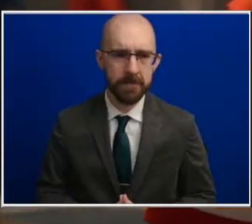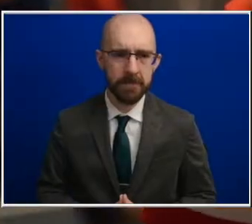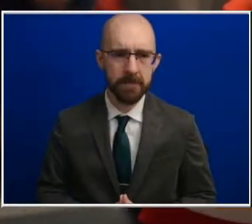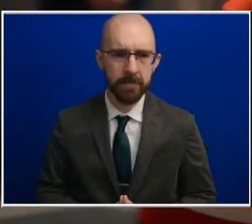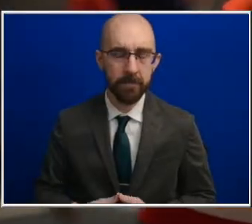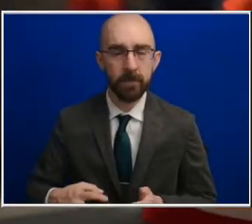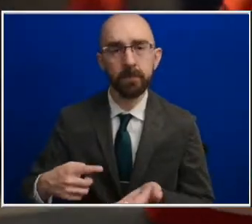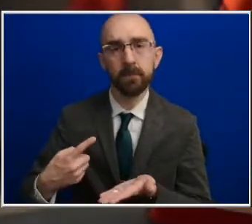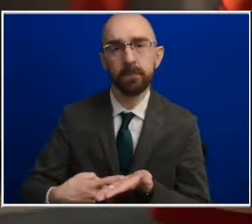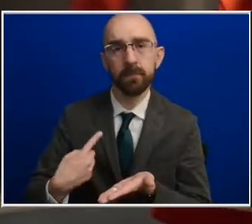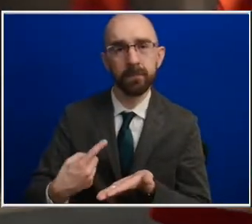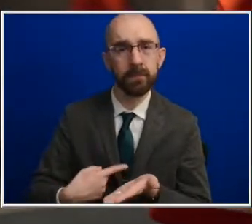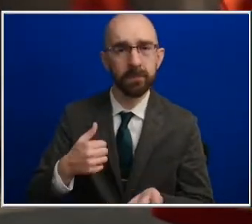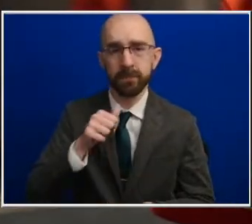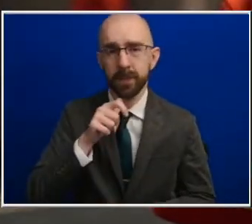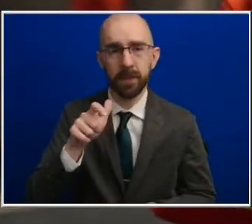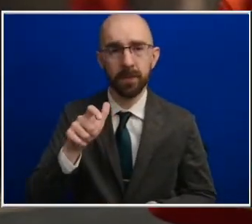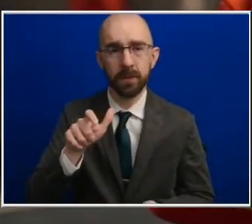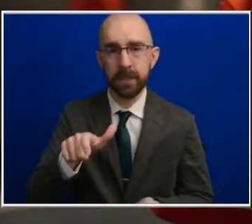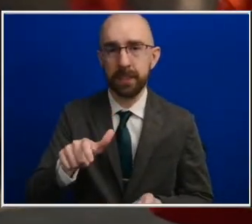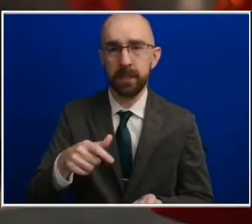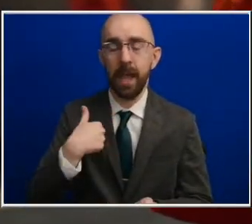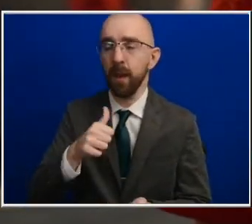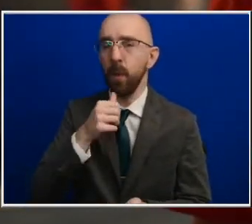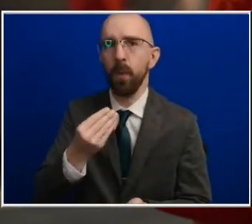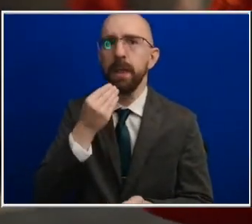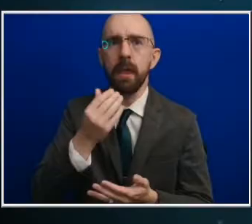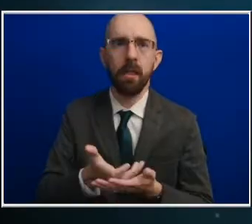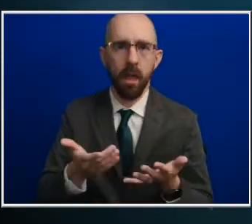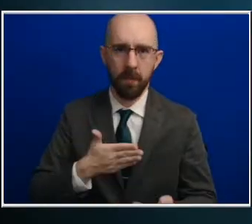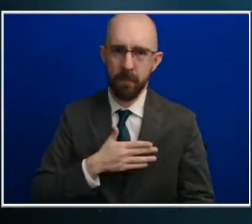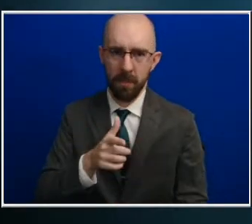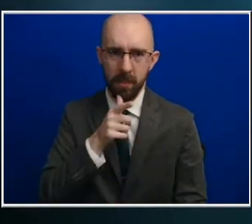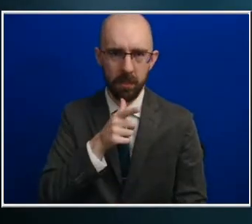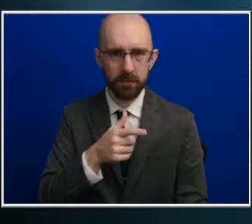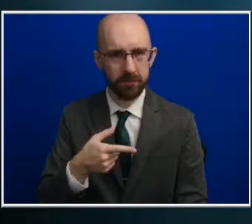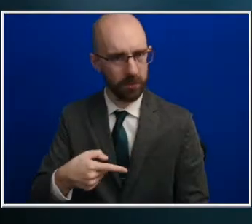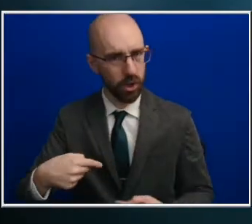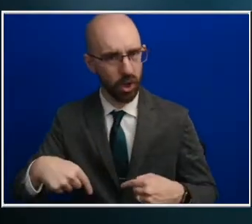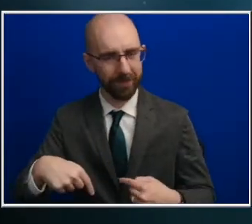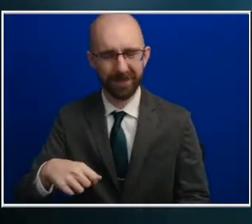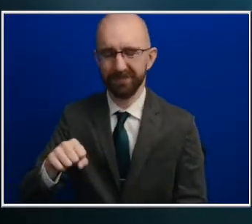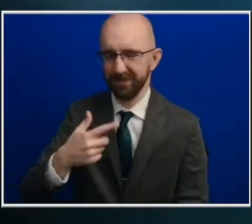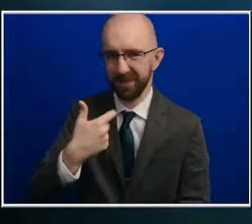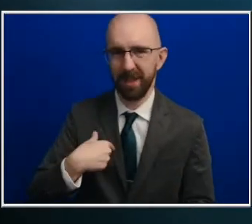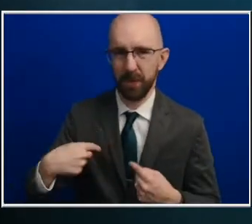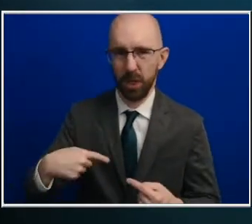Sometimes I don't eat a lot of my lunch. Because you're nervous? Yeah.